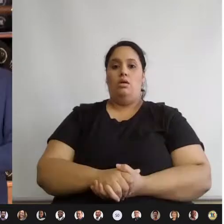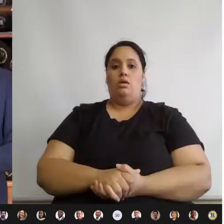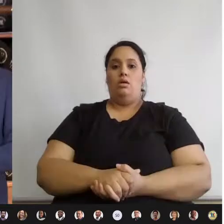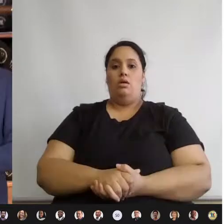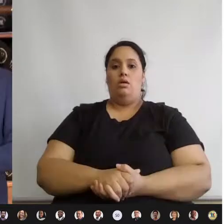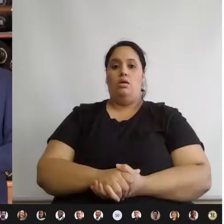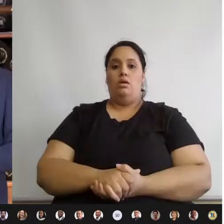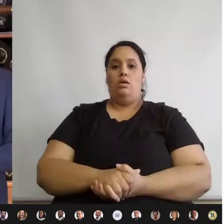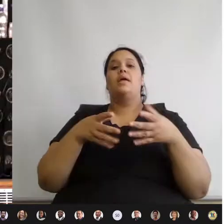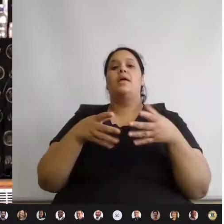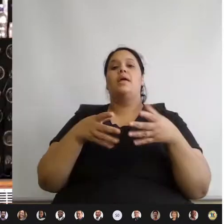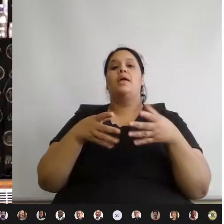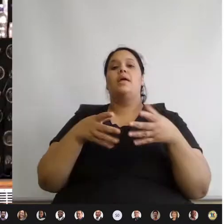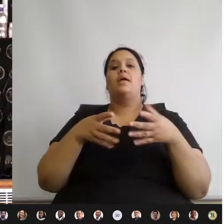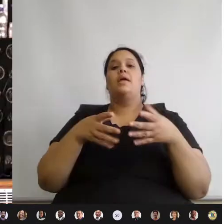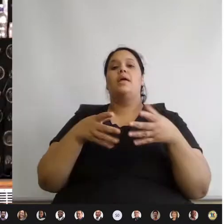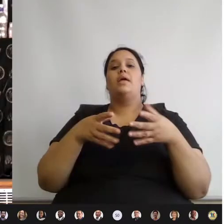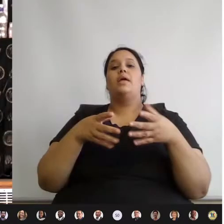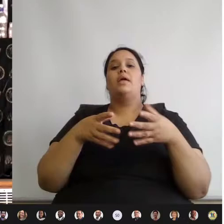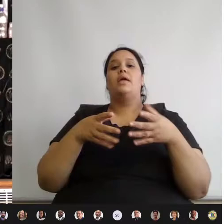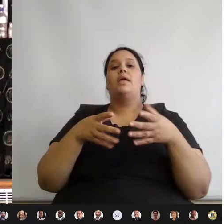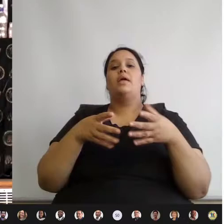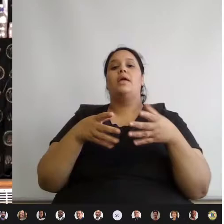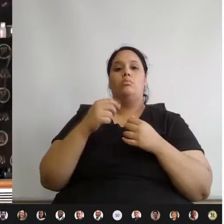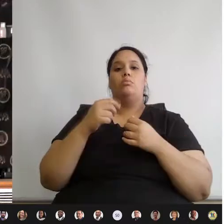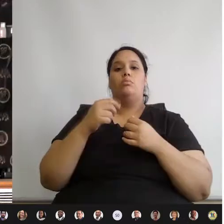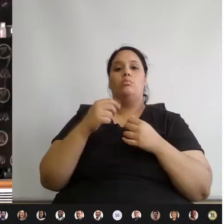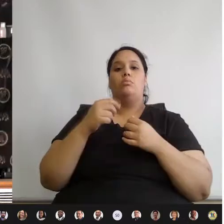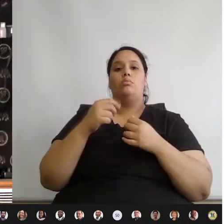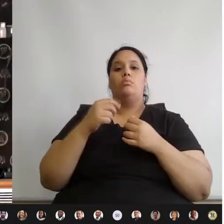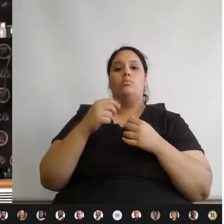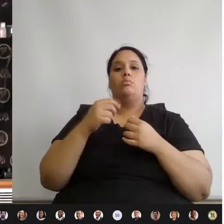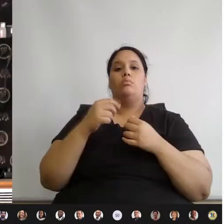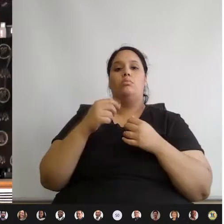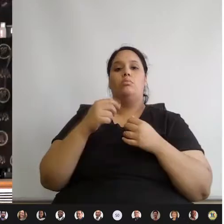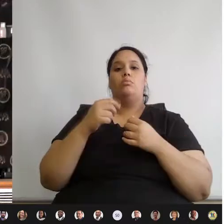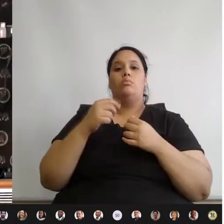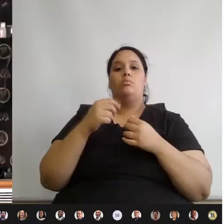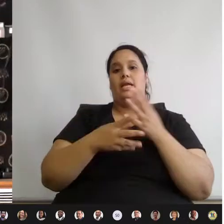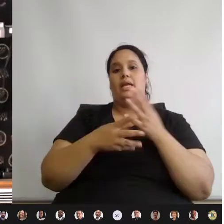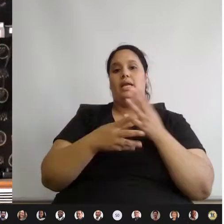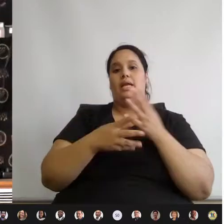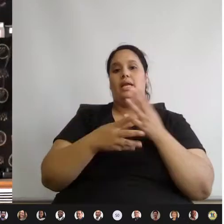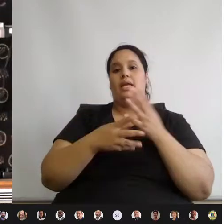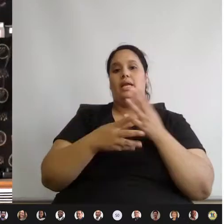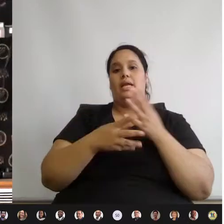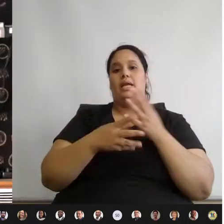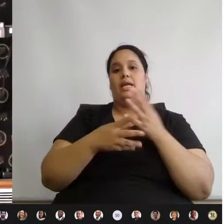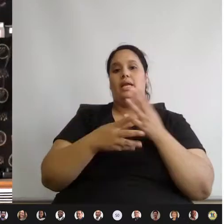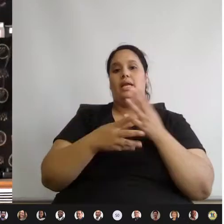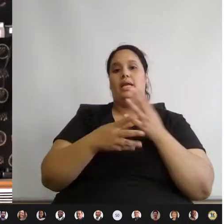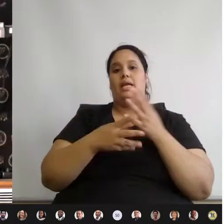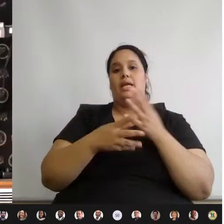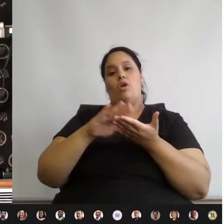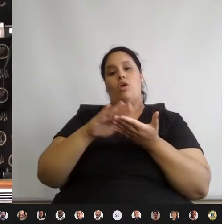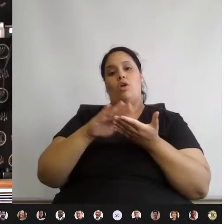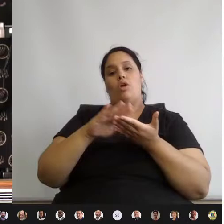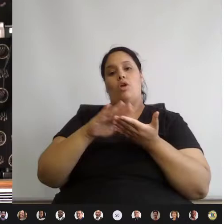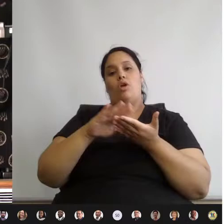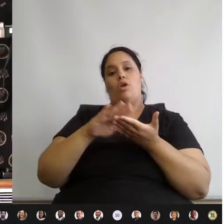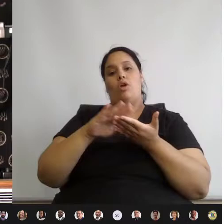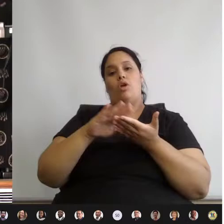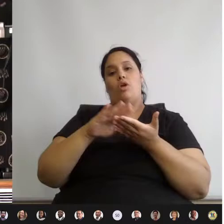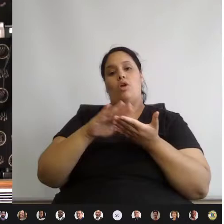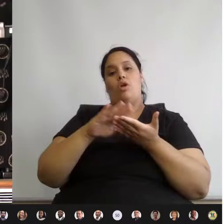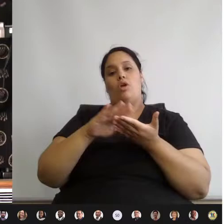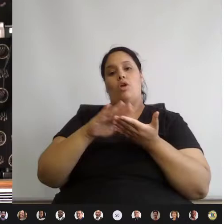He gets a 30-year lease. That was a battle on its own. What was referred to by the Honourable